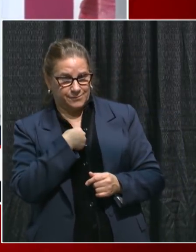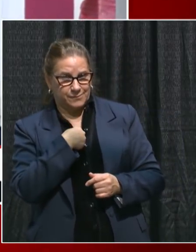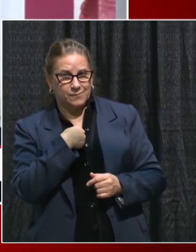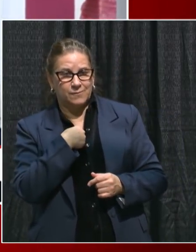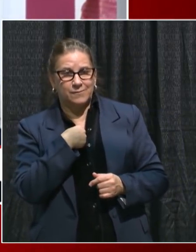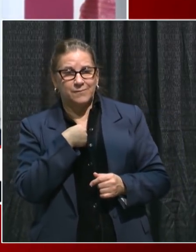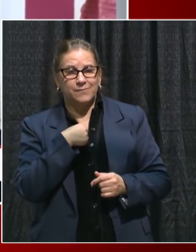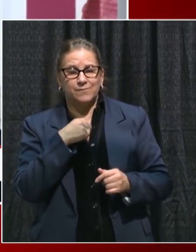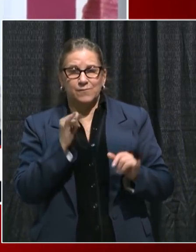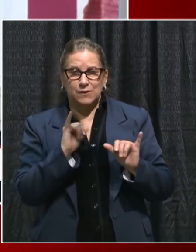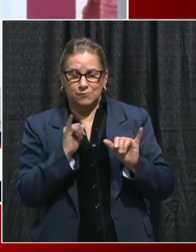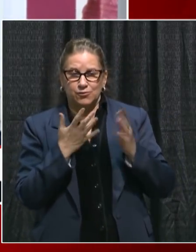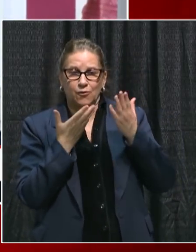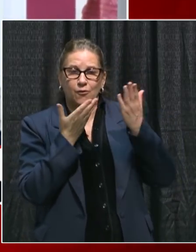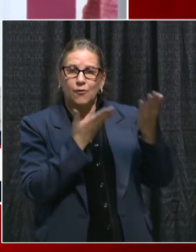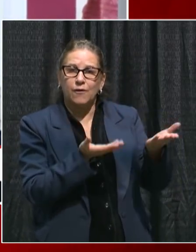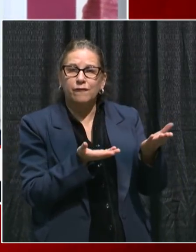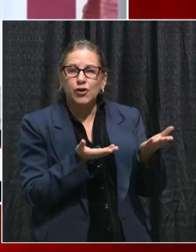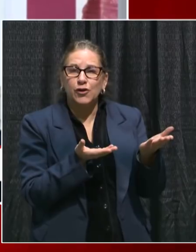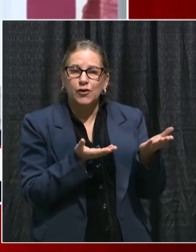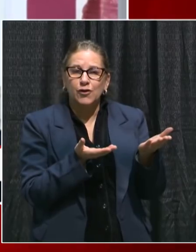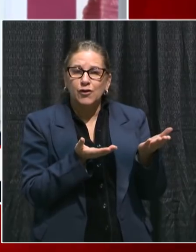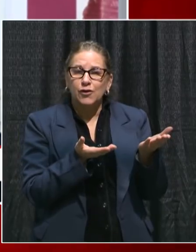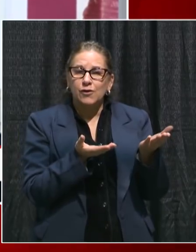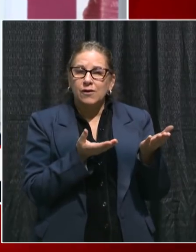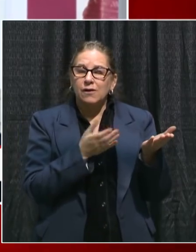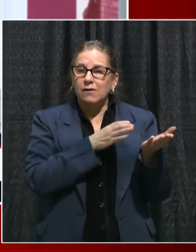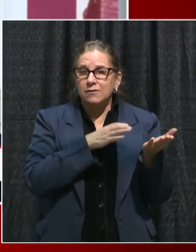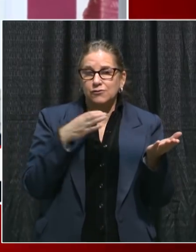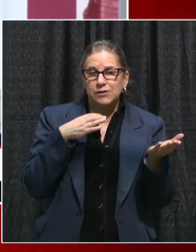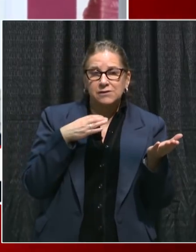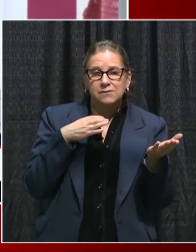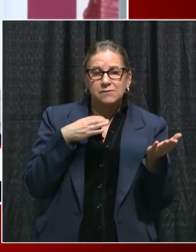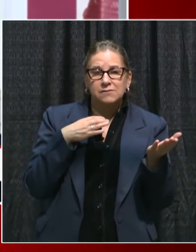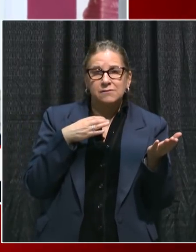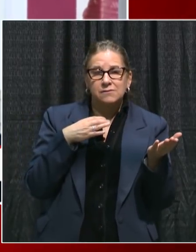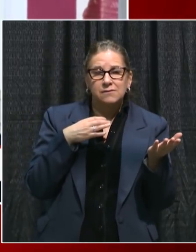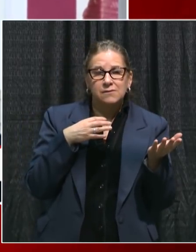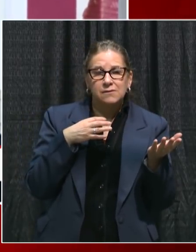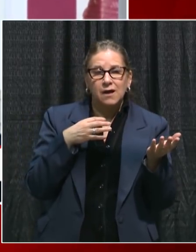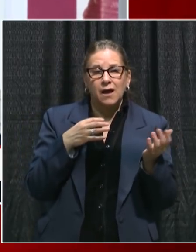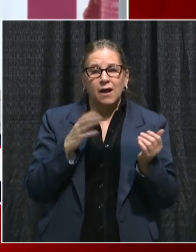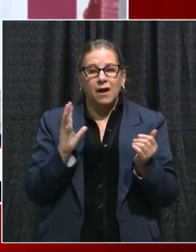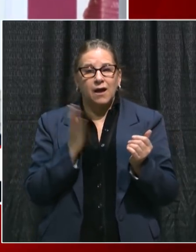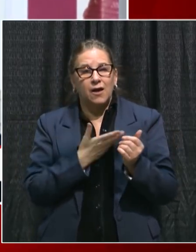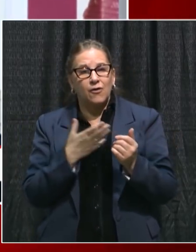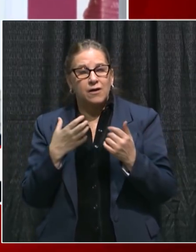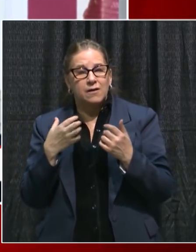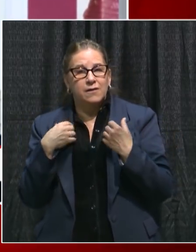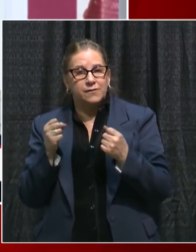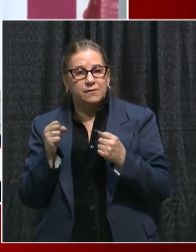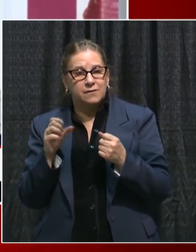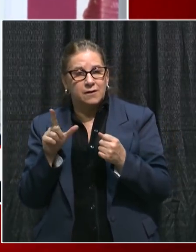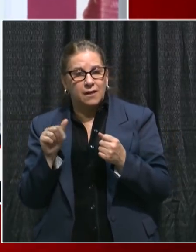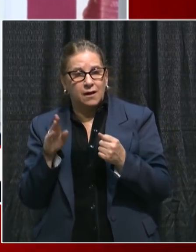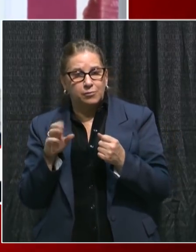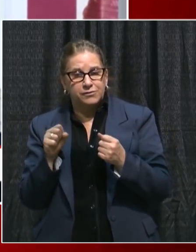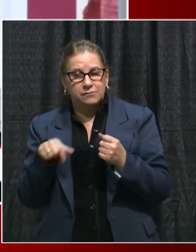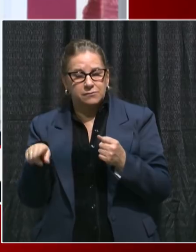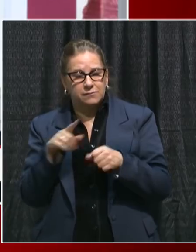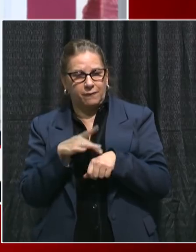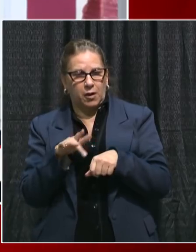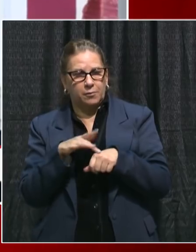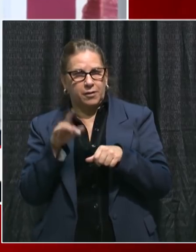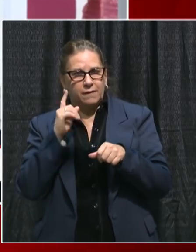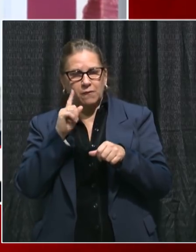to the Congress to make sure that our health lab would be available for any tests or samples that are